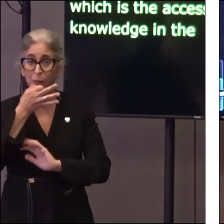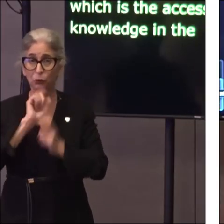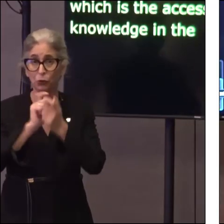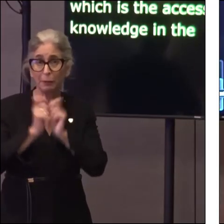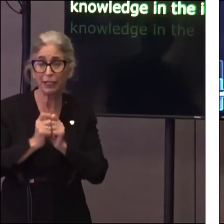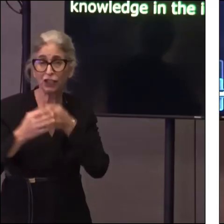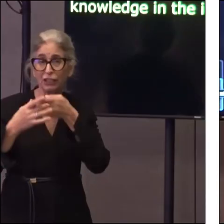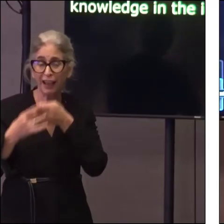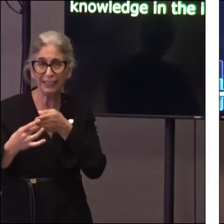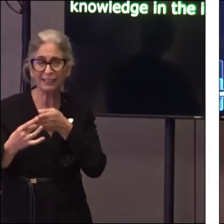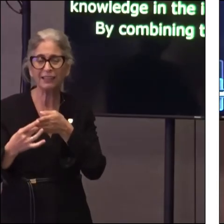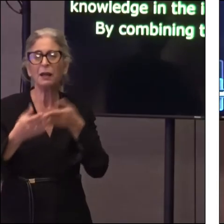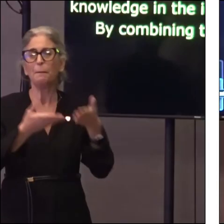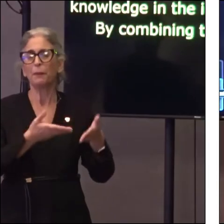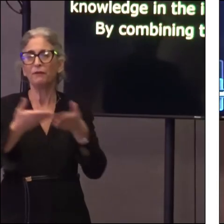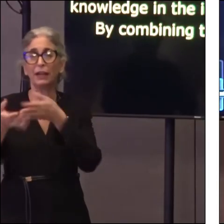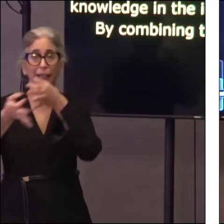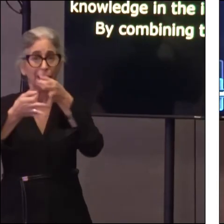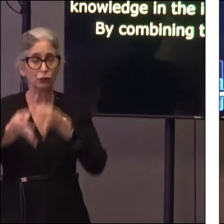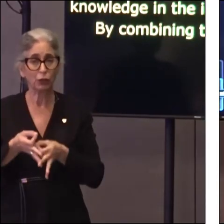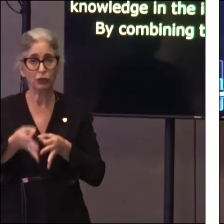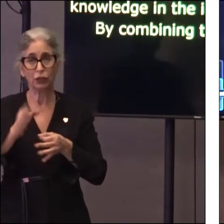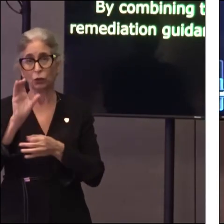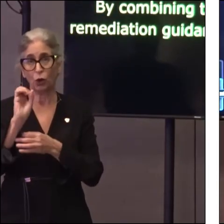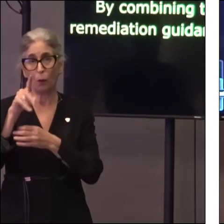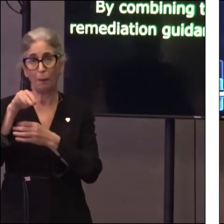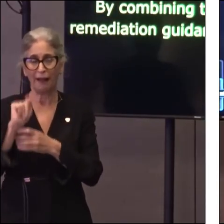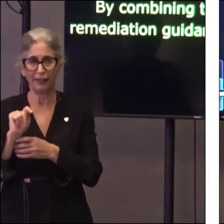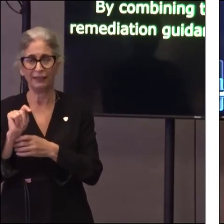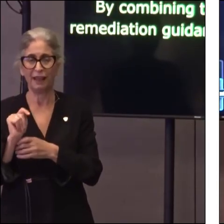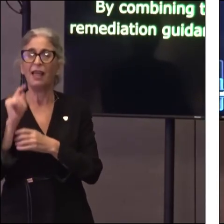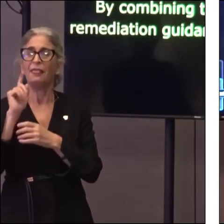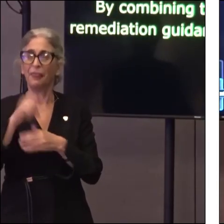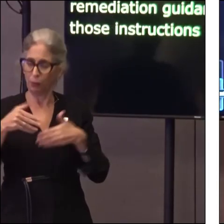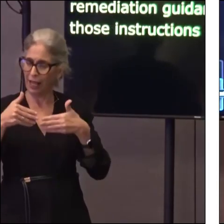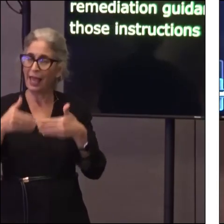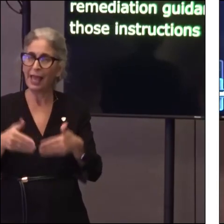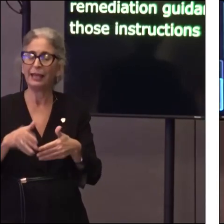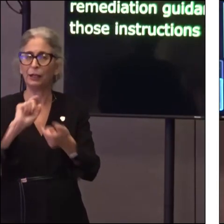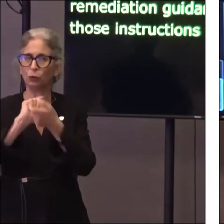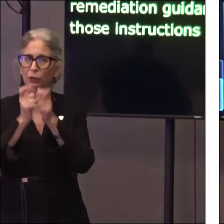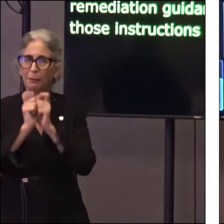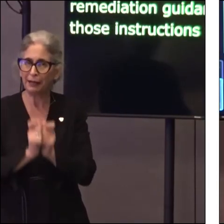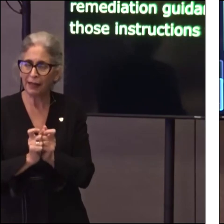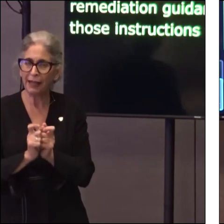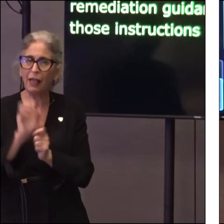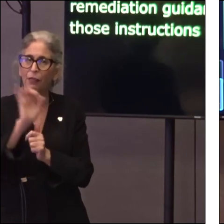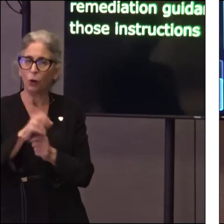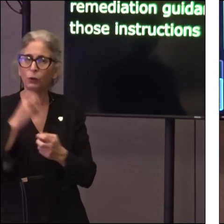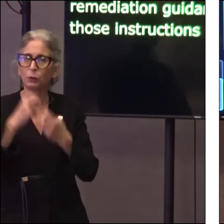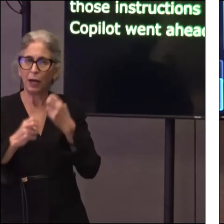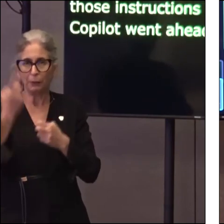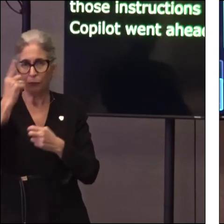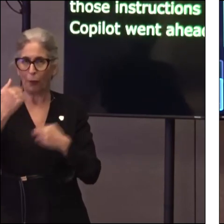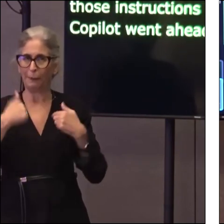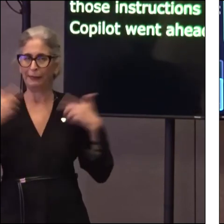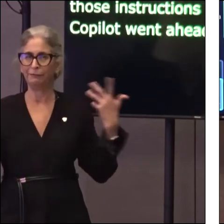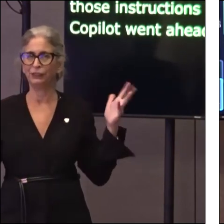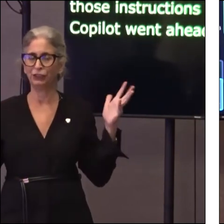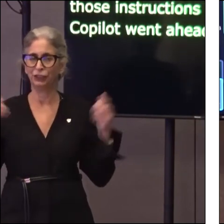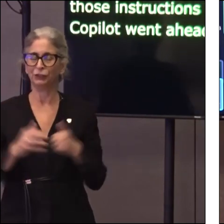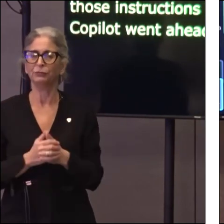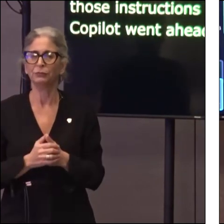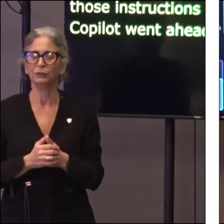remediation guidance and giving those instructions to Copilot, Copilot went ahead and remediated those issues for me.